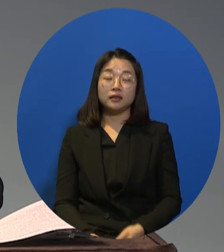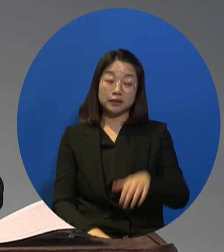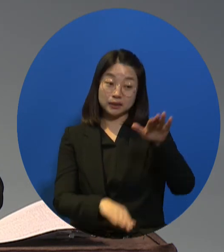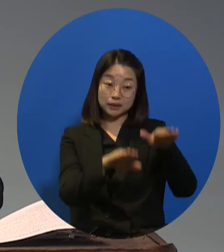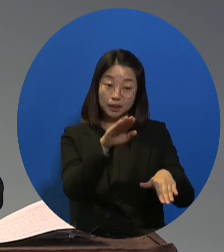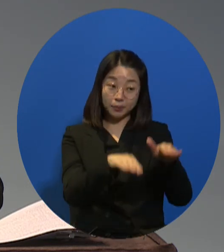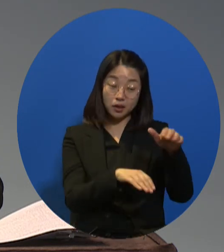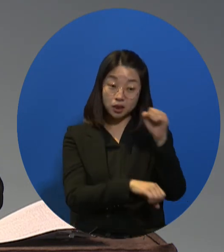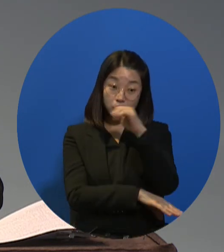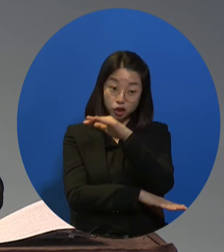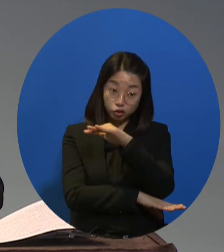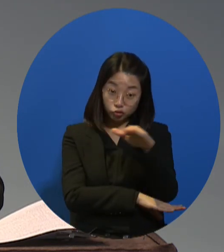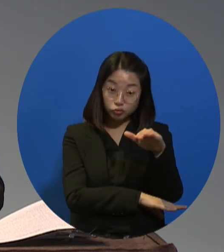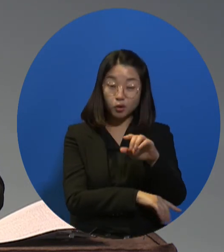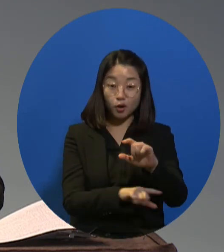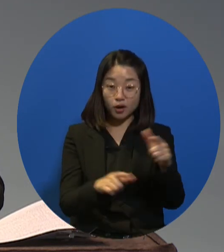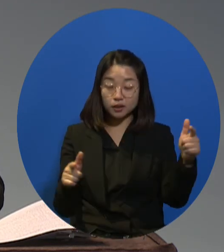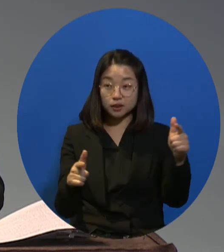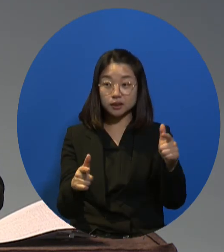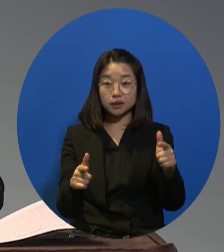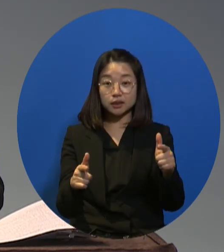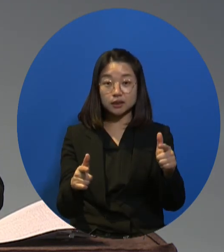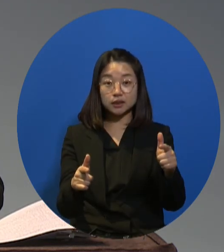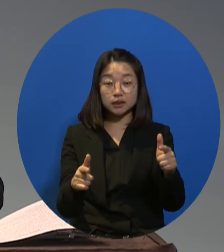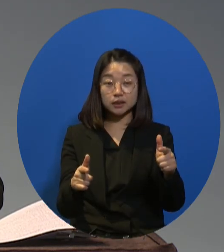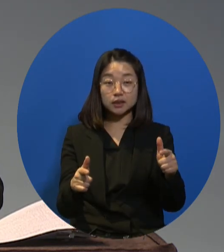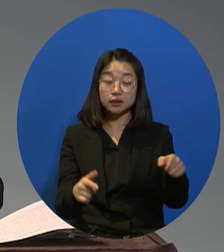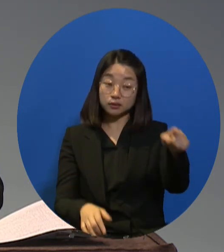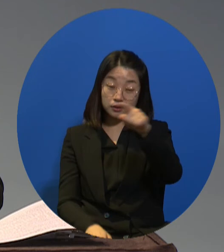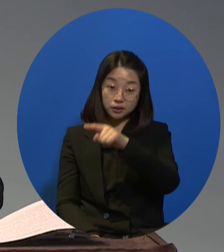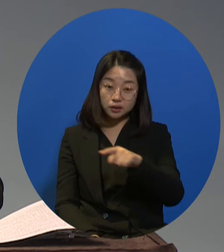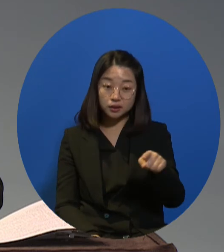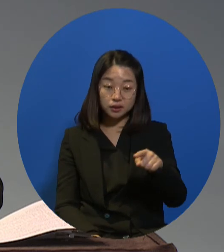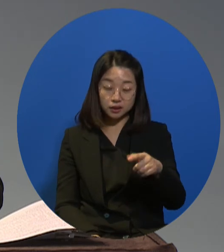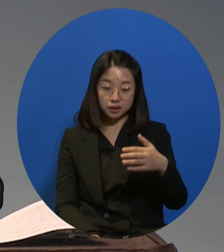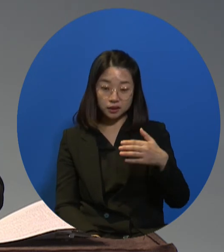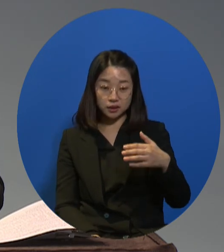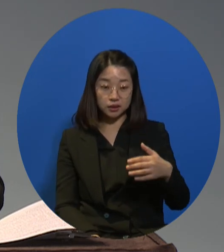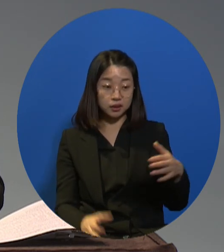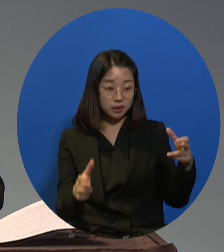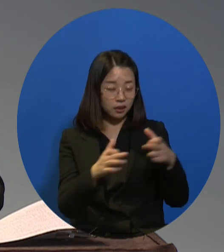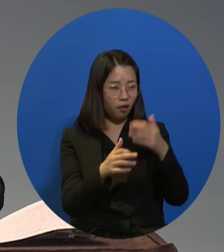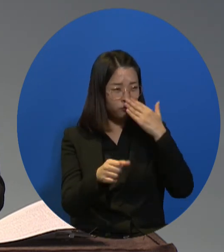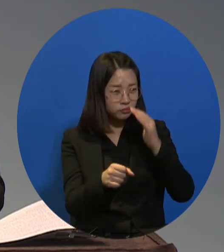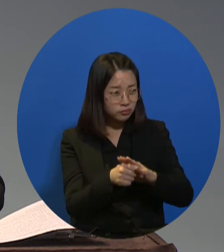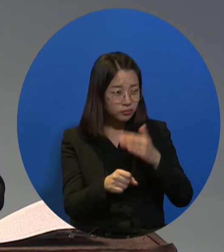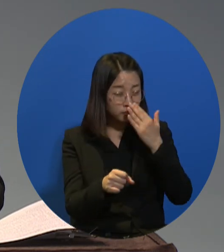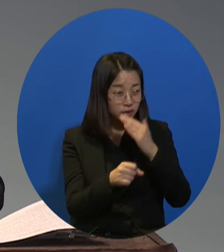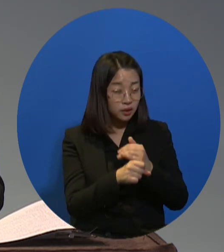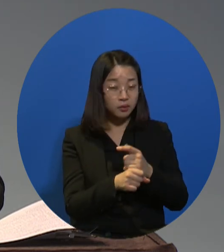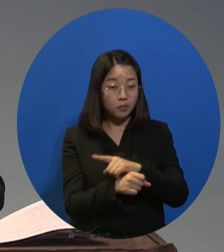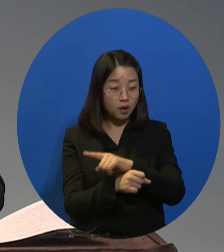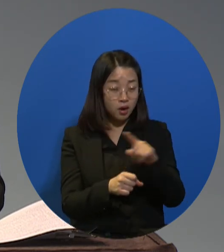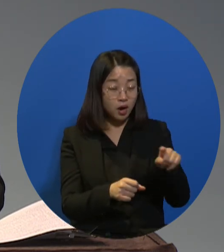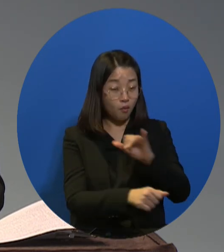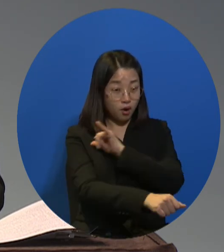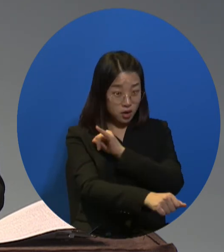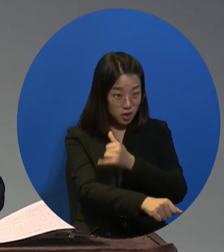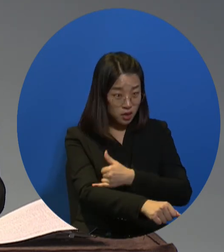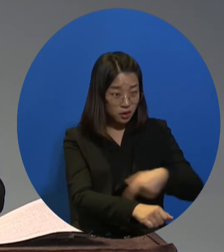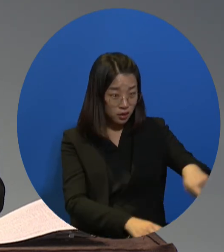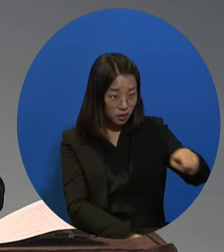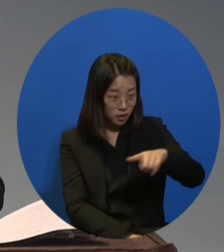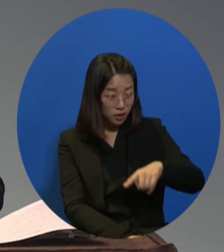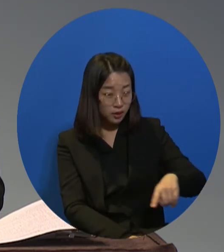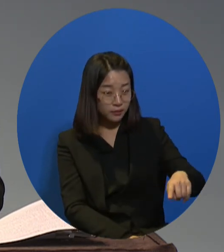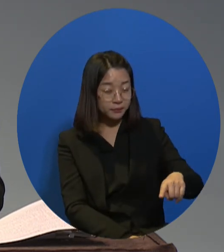and if there are any shortcomings or limitations regarding domestic law or the protection of rights in Korea, and there